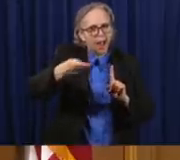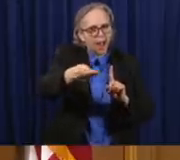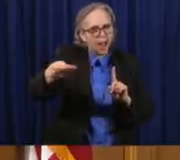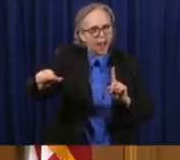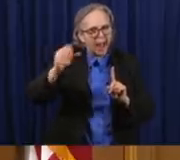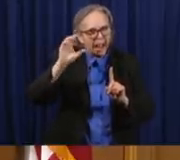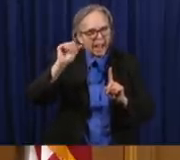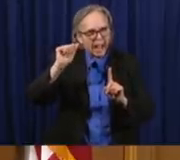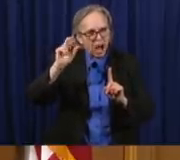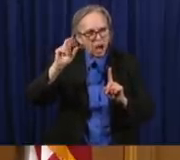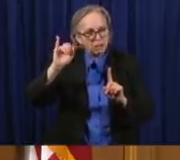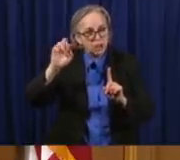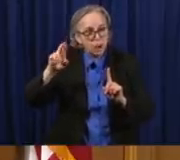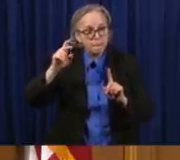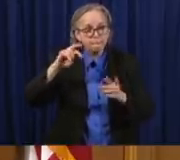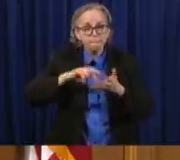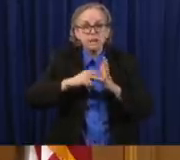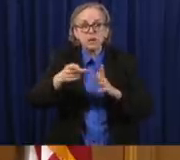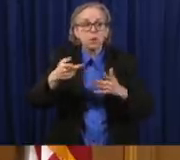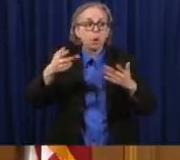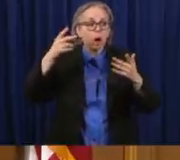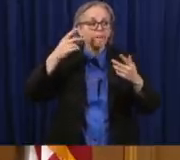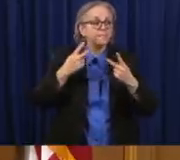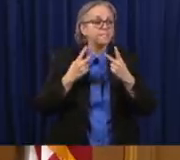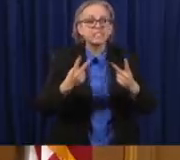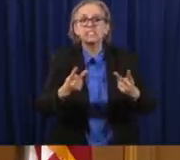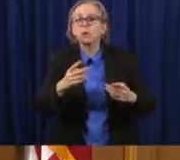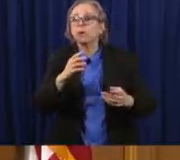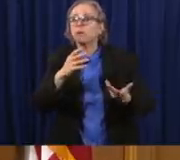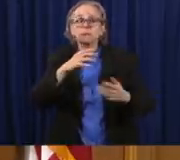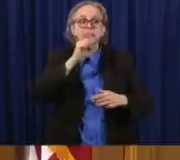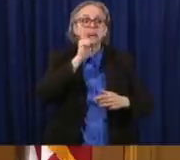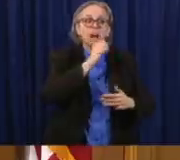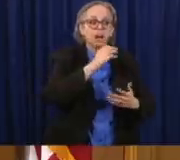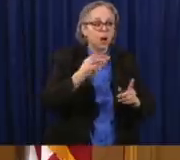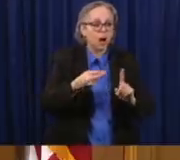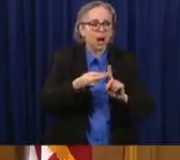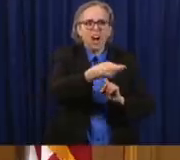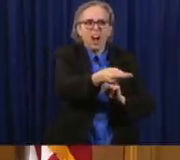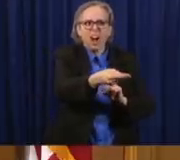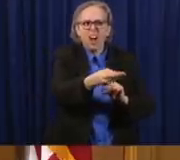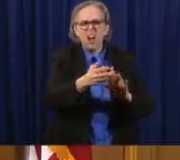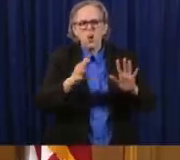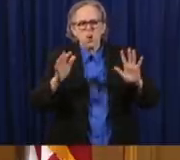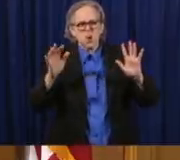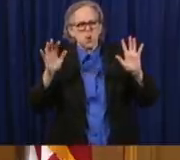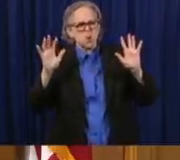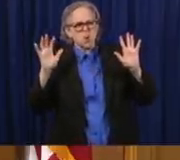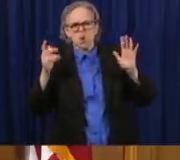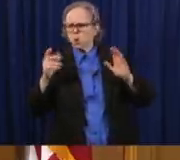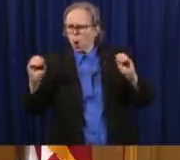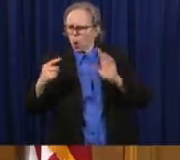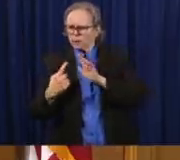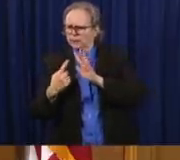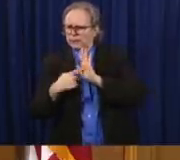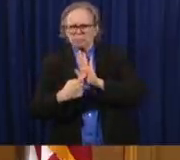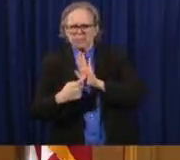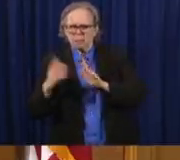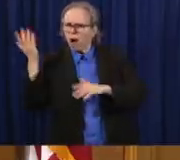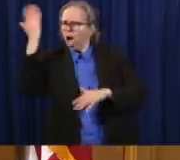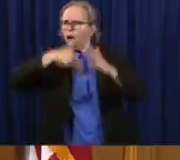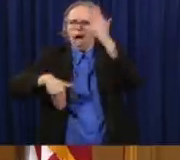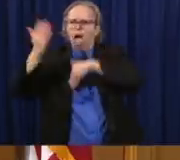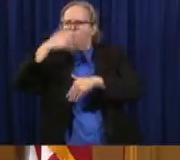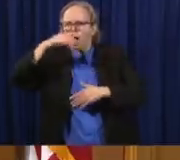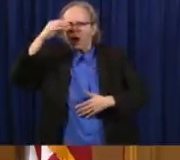harm, you visit an older person, you can be carrying that and not even having any symptoms at all. So I would just, as we